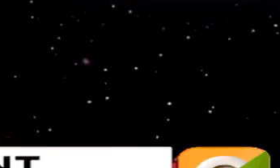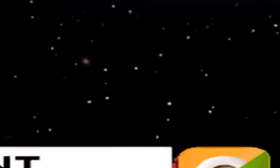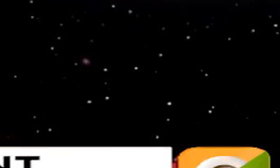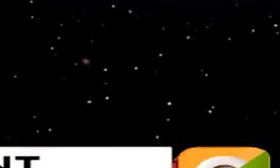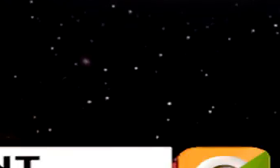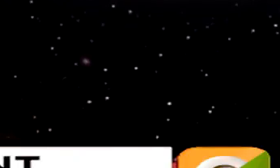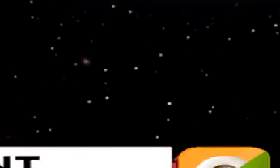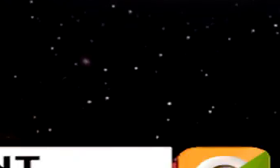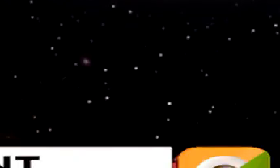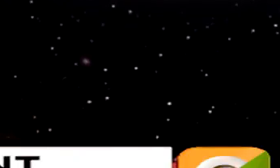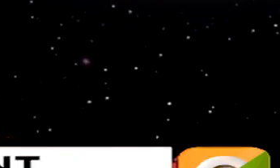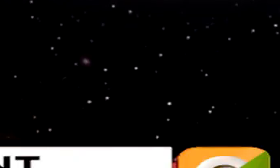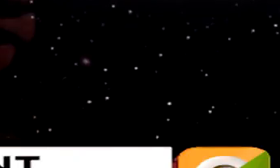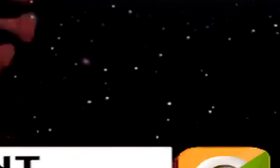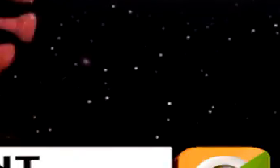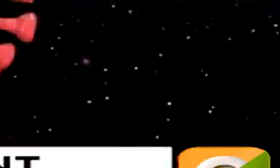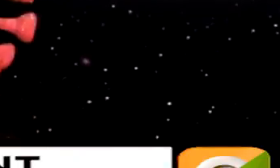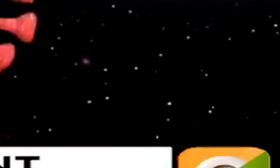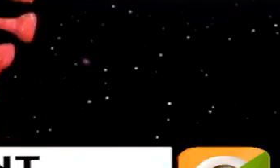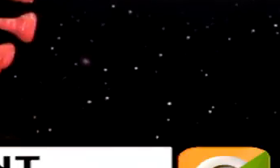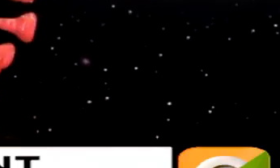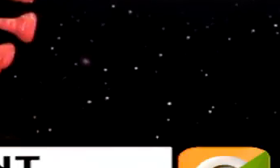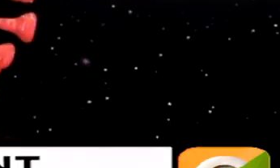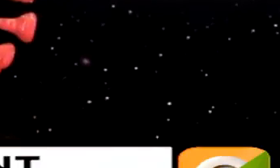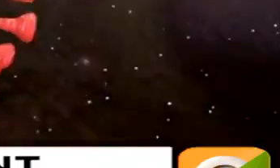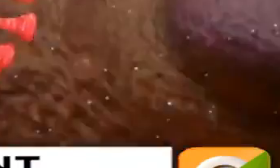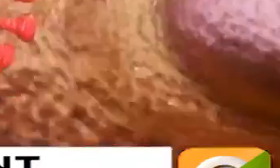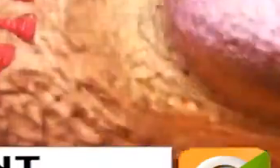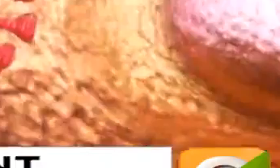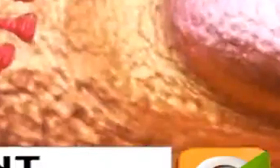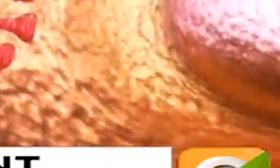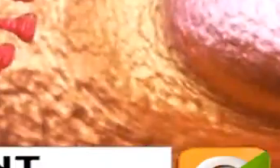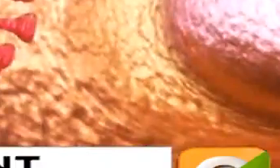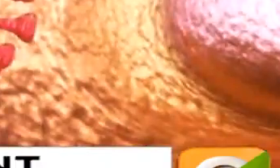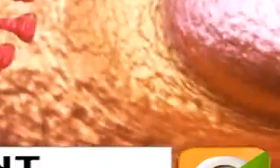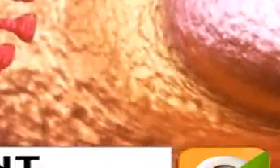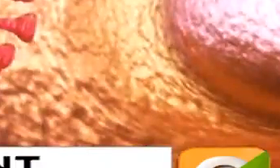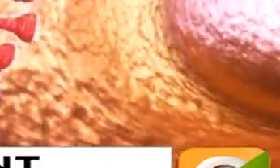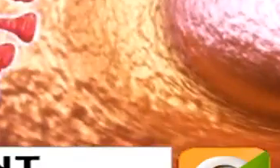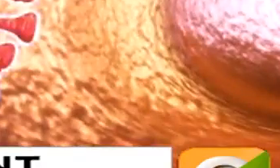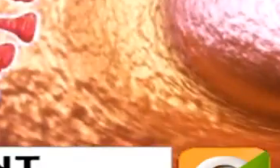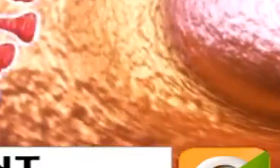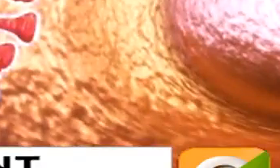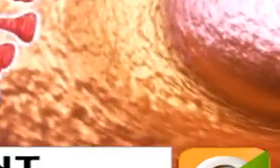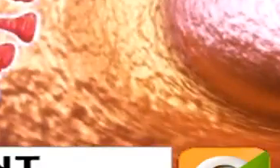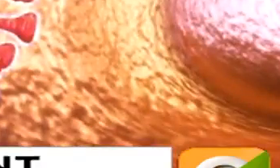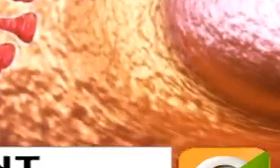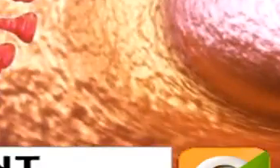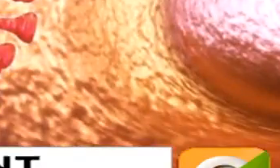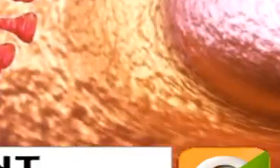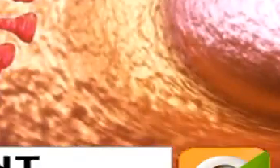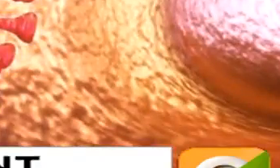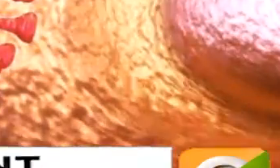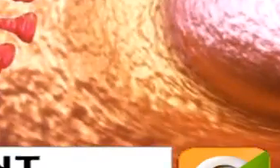cells, to attach to the virus and destroy it. Now, unlike the Alpha, Beta, and Gamma, the Delta variant is more likely